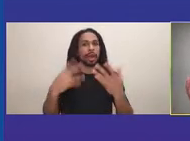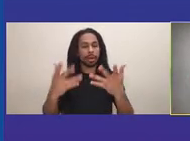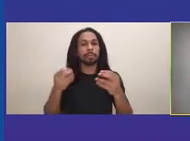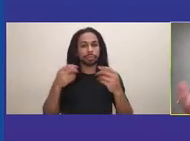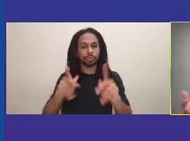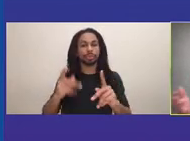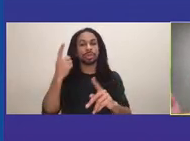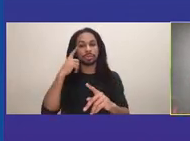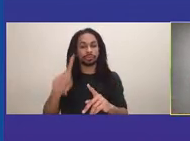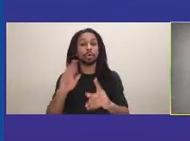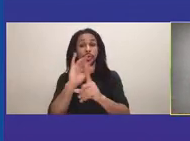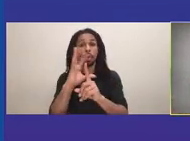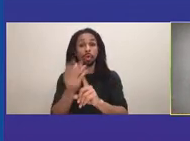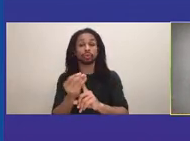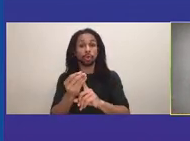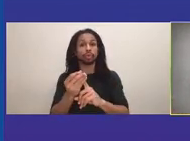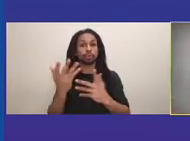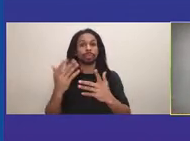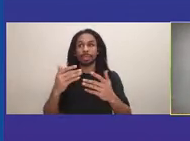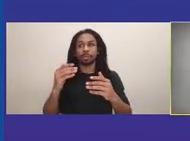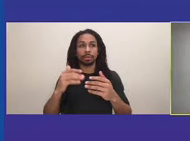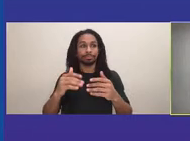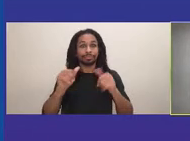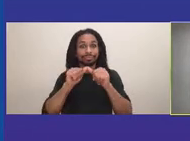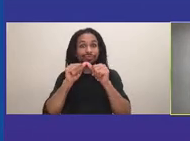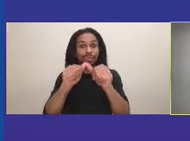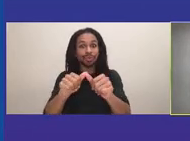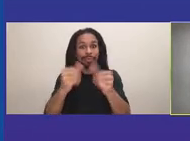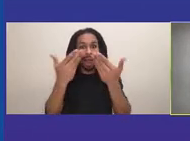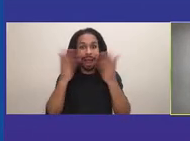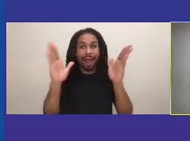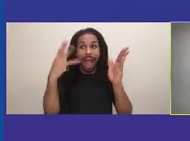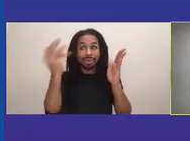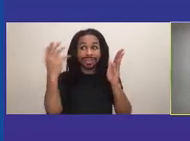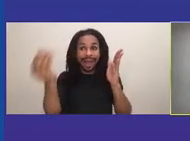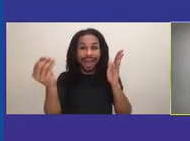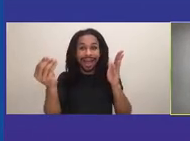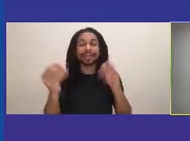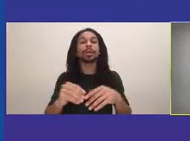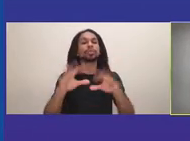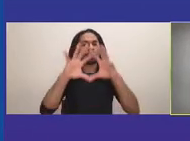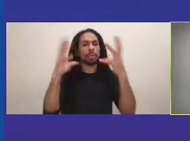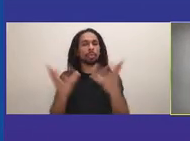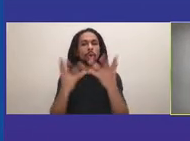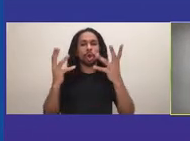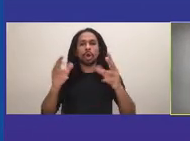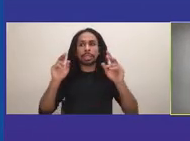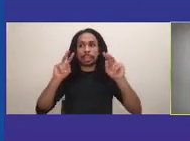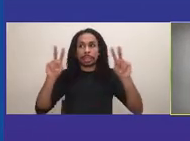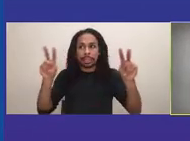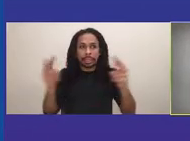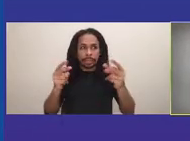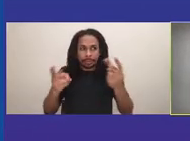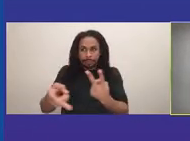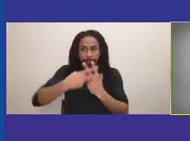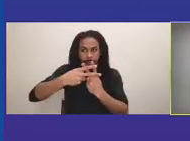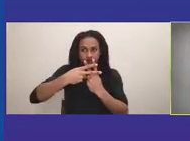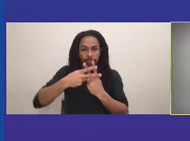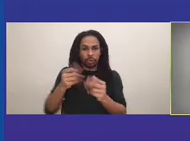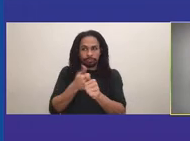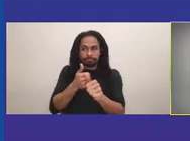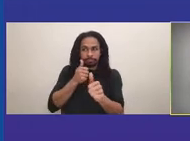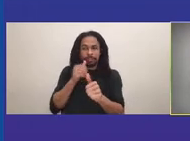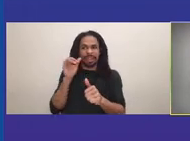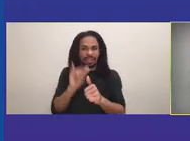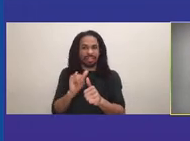for culture to be outdoors once again. While the world has turned inward to evade the virus, the development and delivery of arts and culture